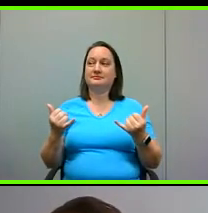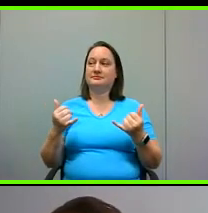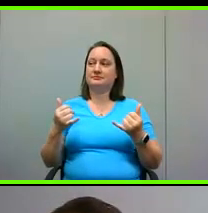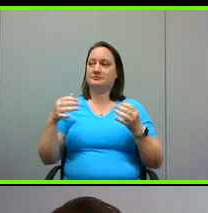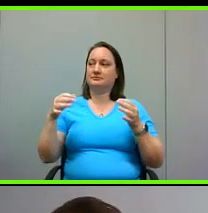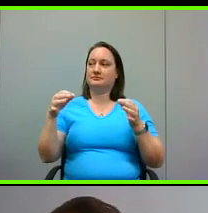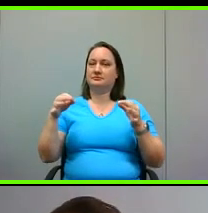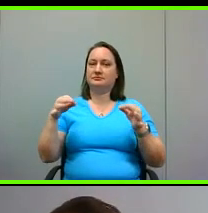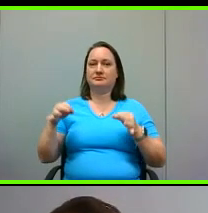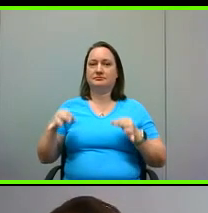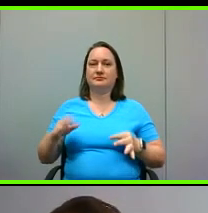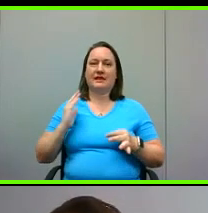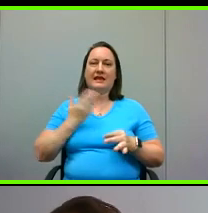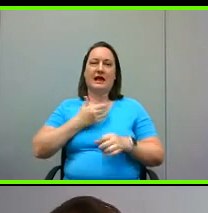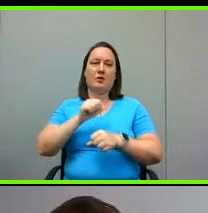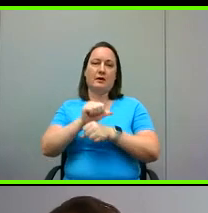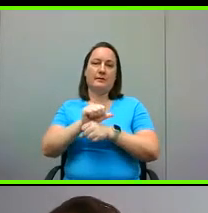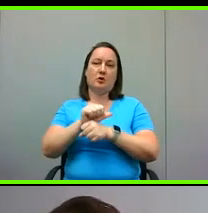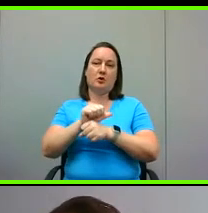our employee workforce.